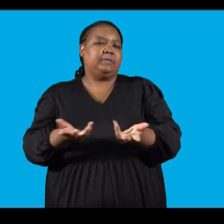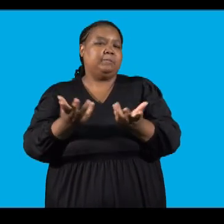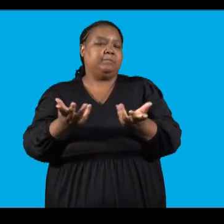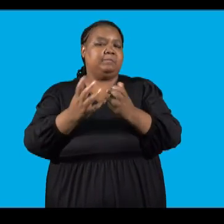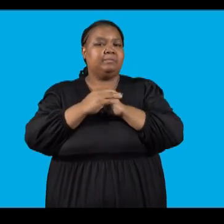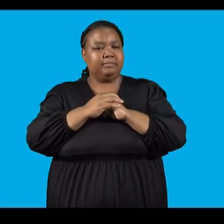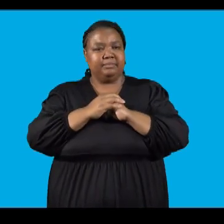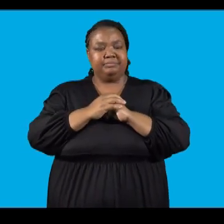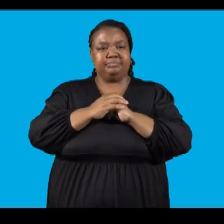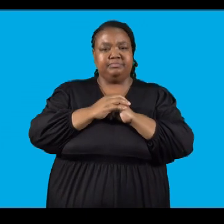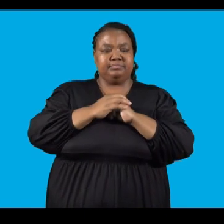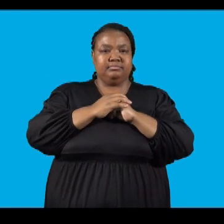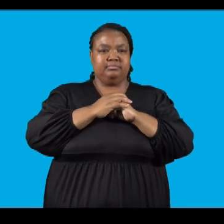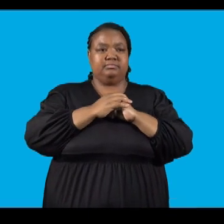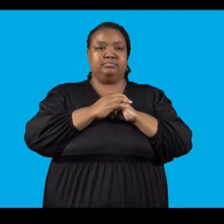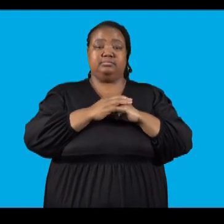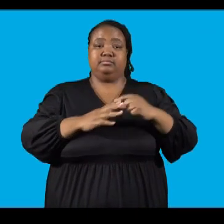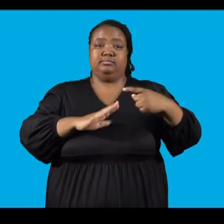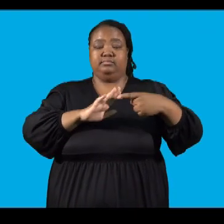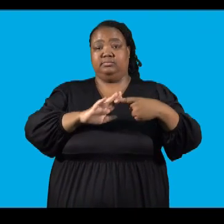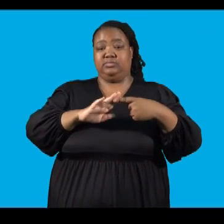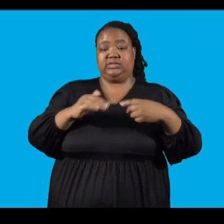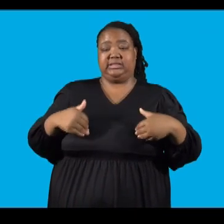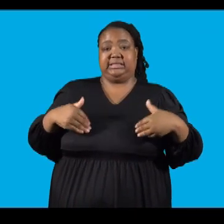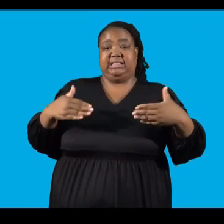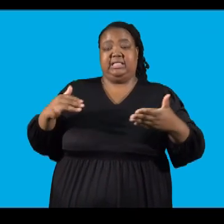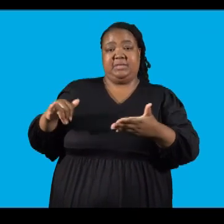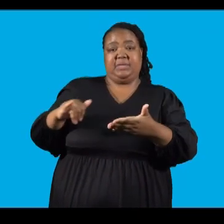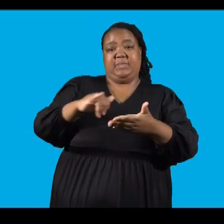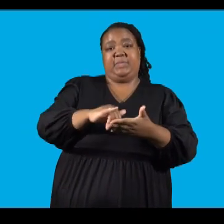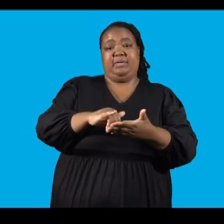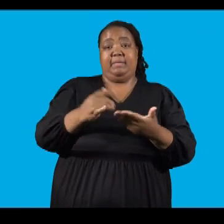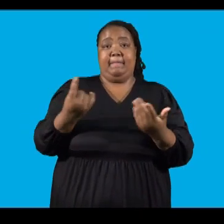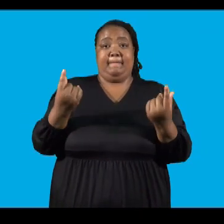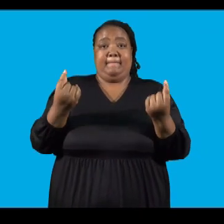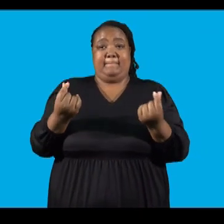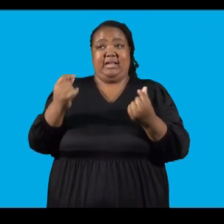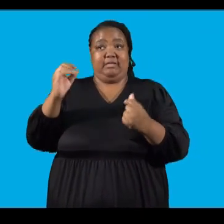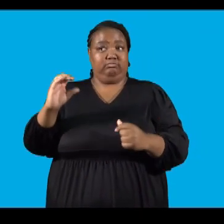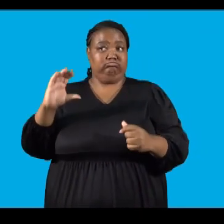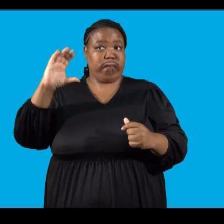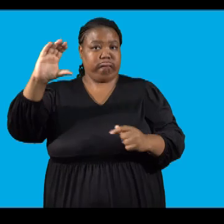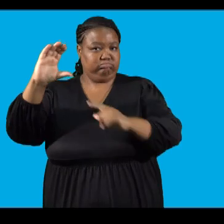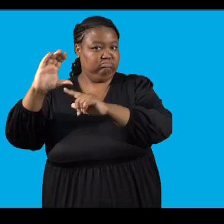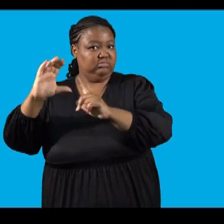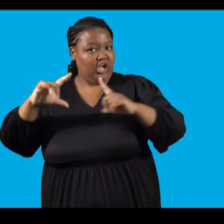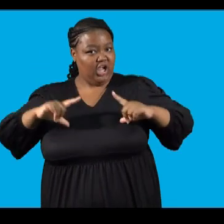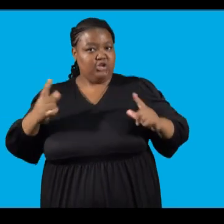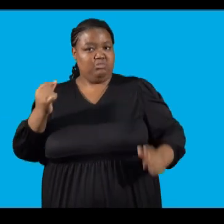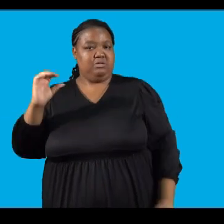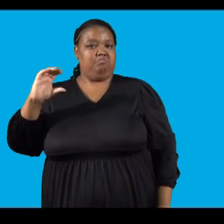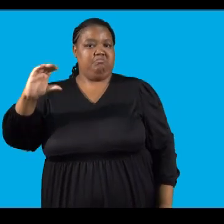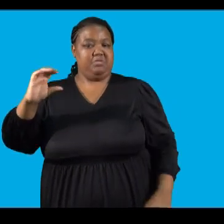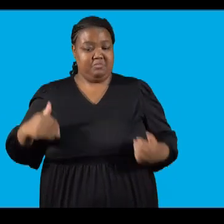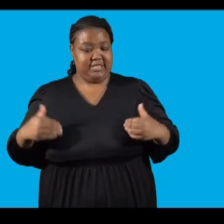the barriers associated with that? 1, starting an airline requires a substantial upfront